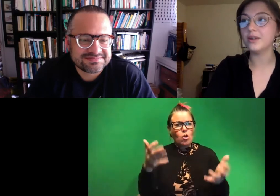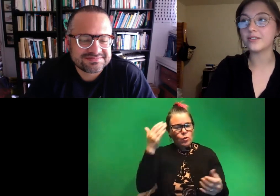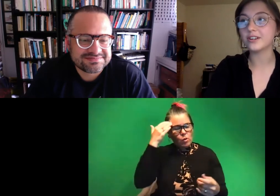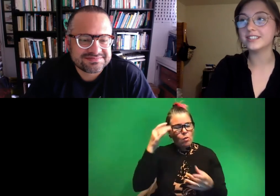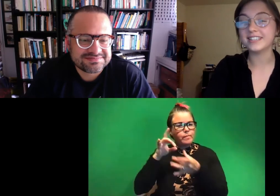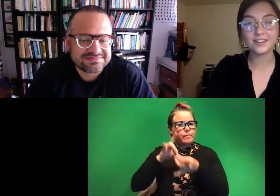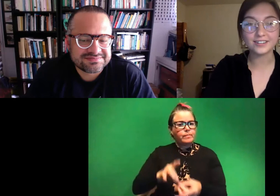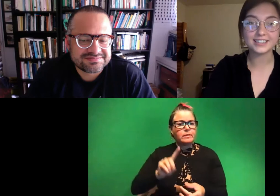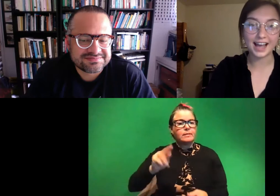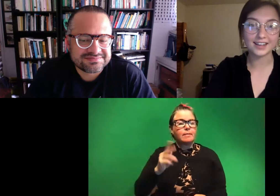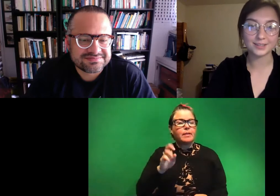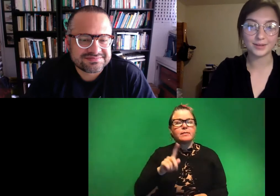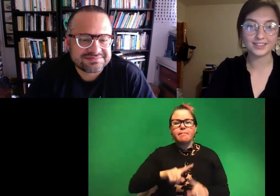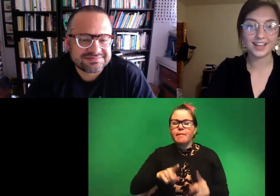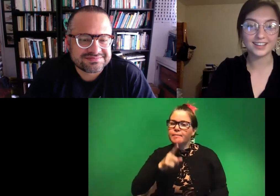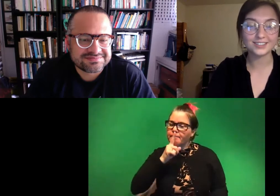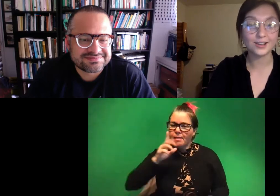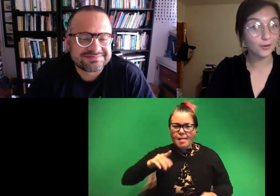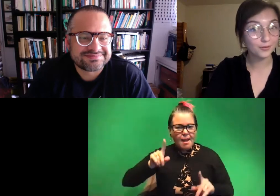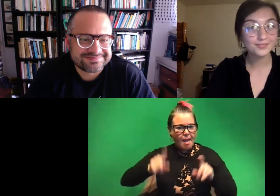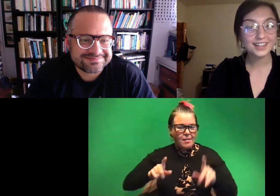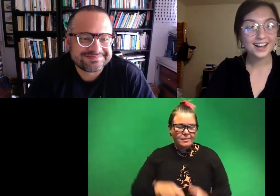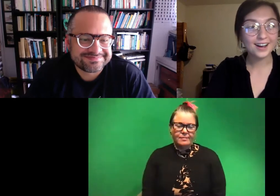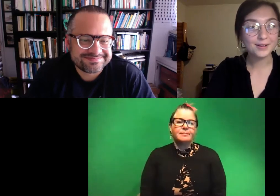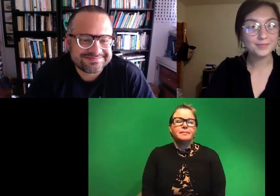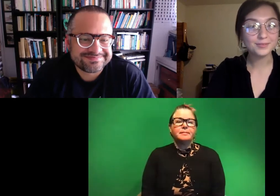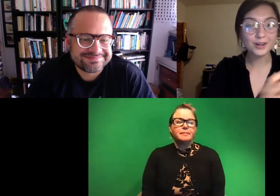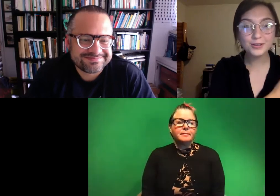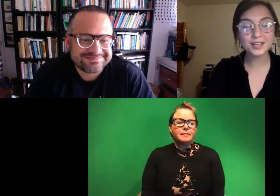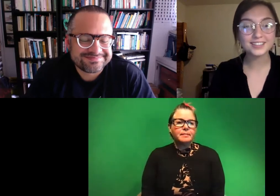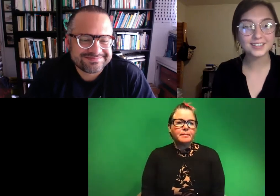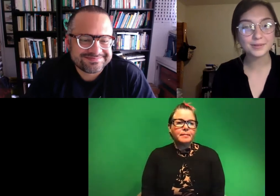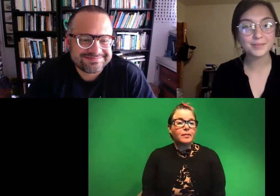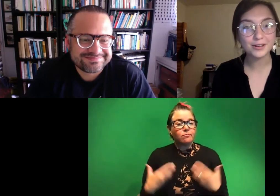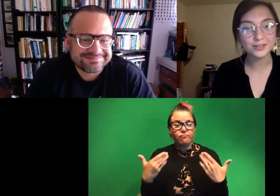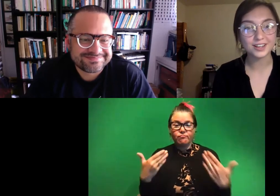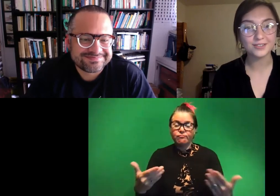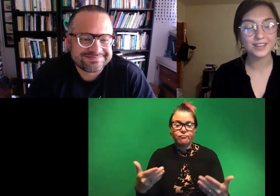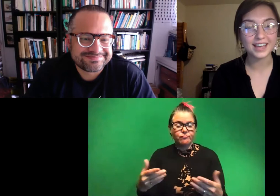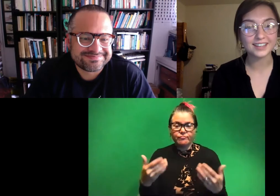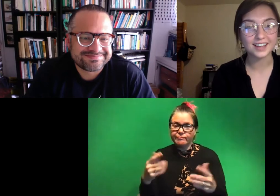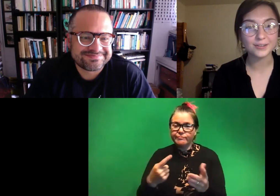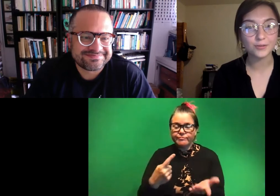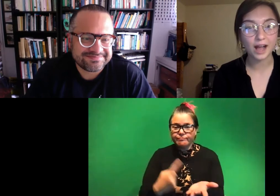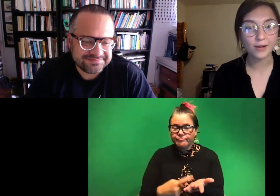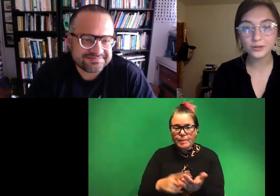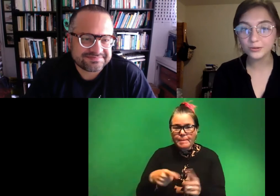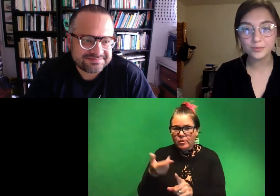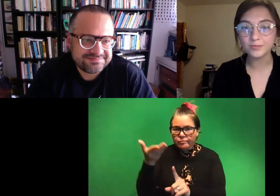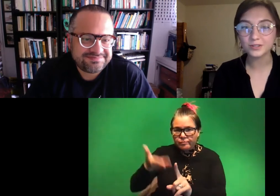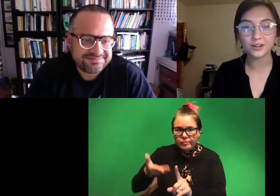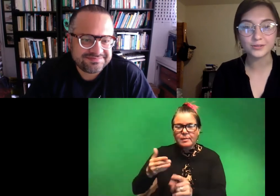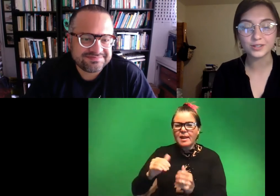you never dared to ask about that. So why don't you tell us a little bit about yourself and kind of how